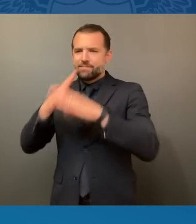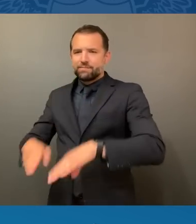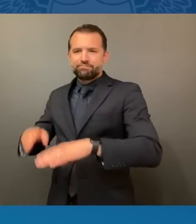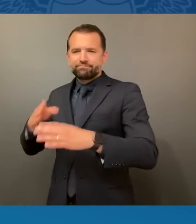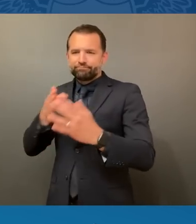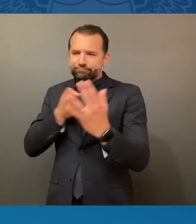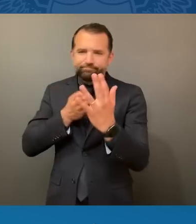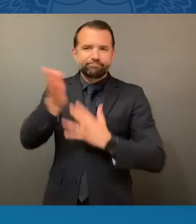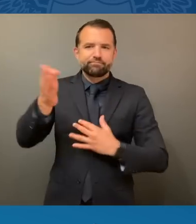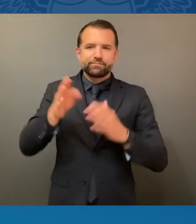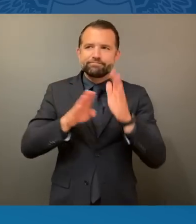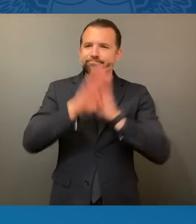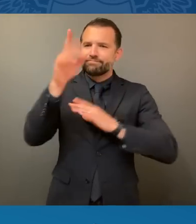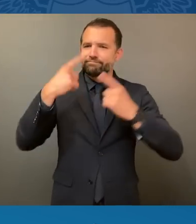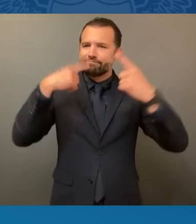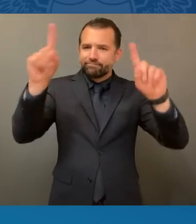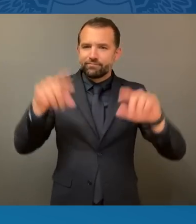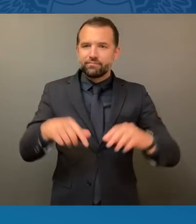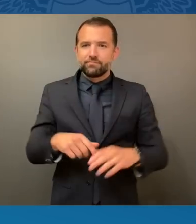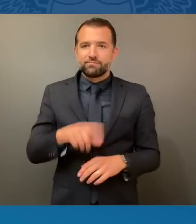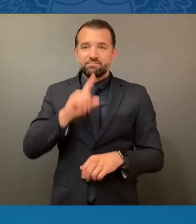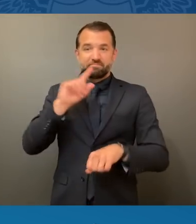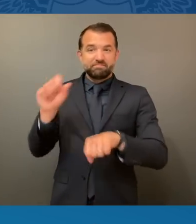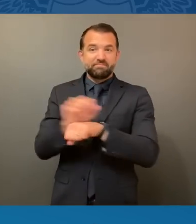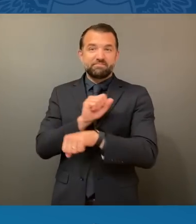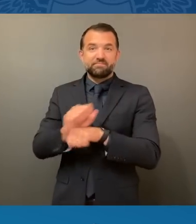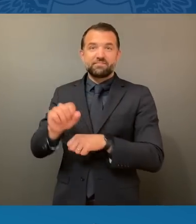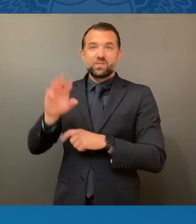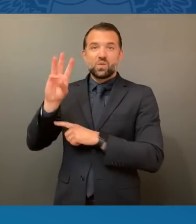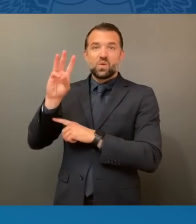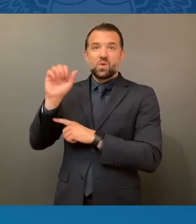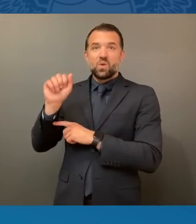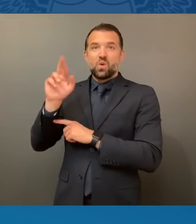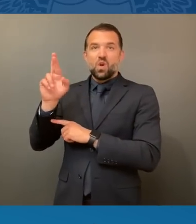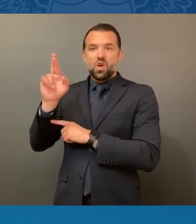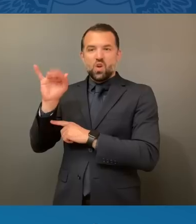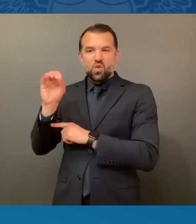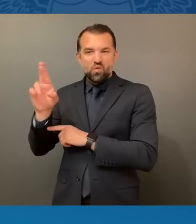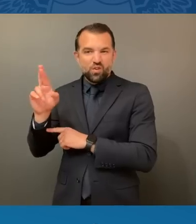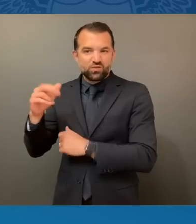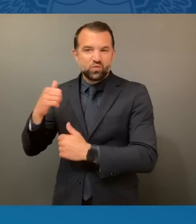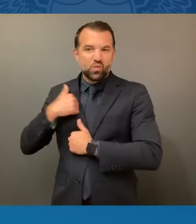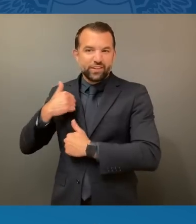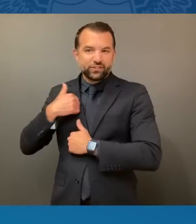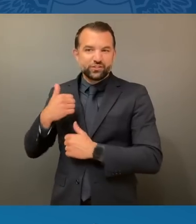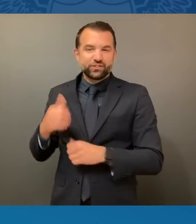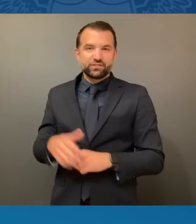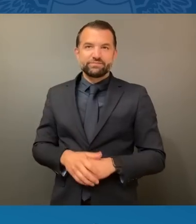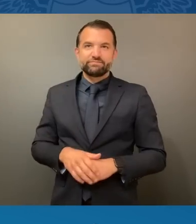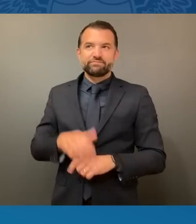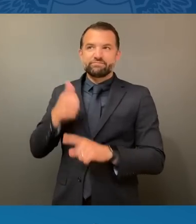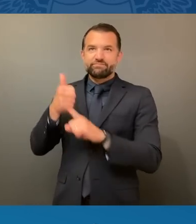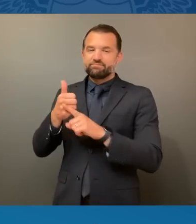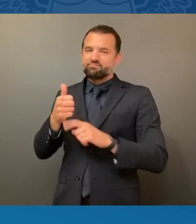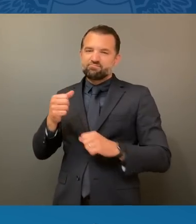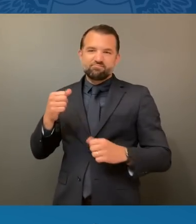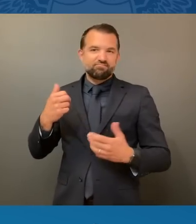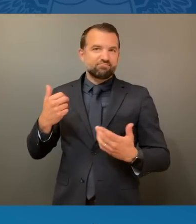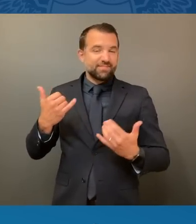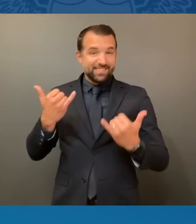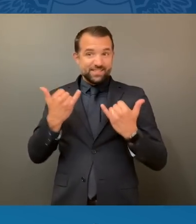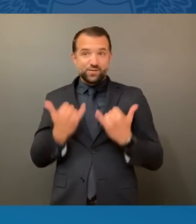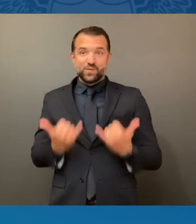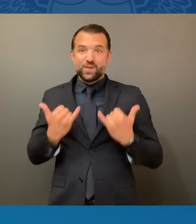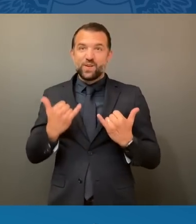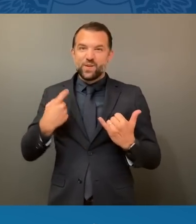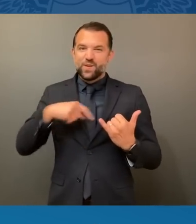warrior. She's always been a warrior. And at this moment, at this point in our history, we need her vision, we need